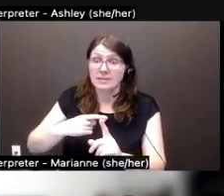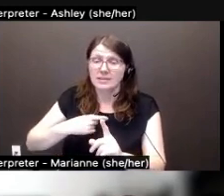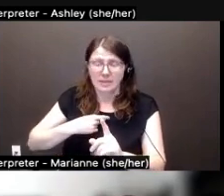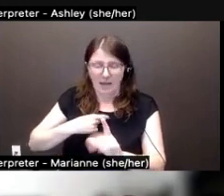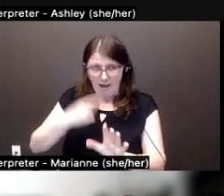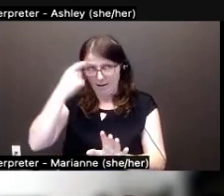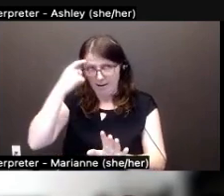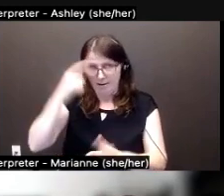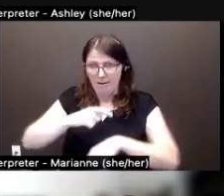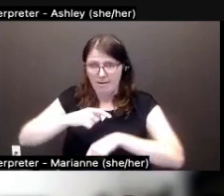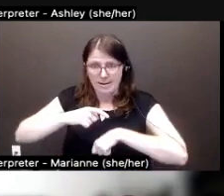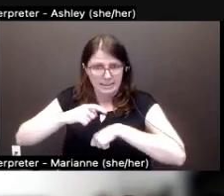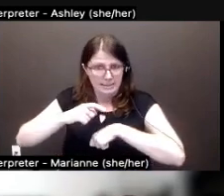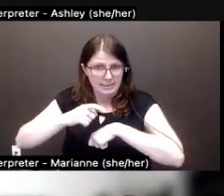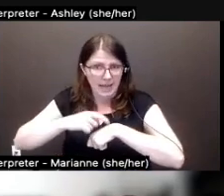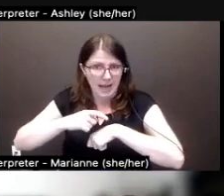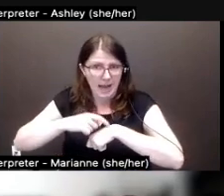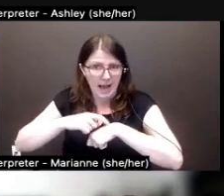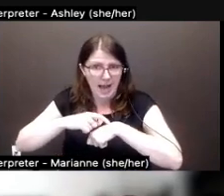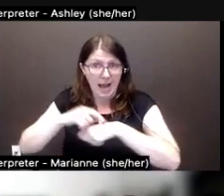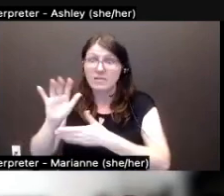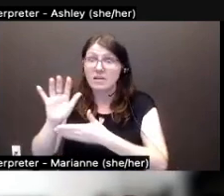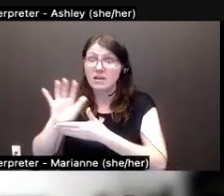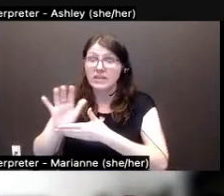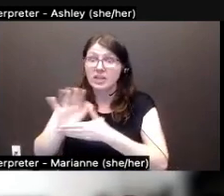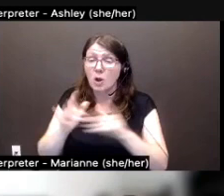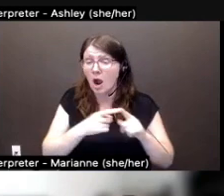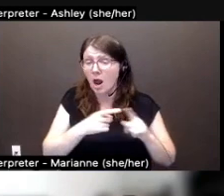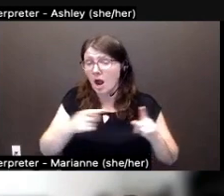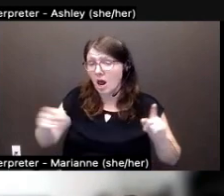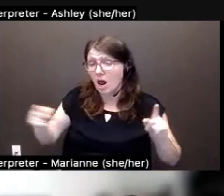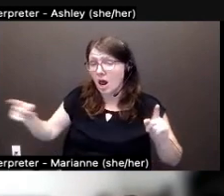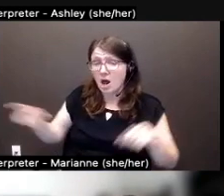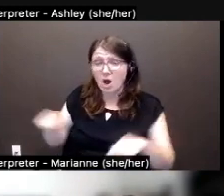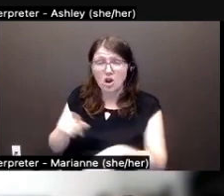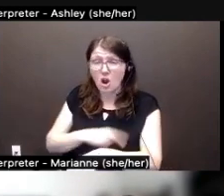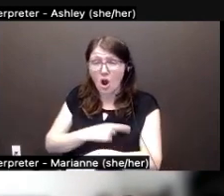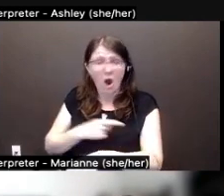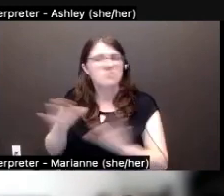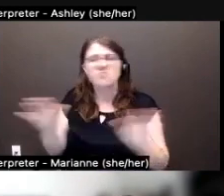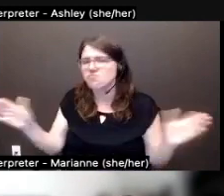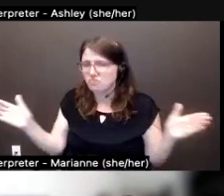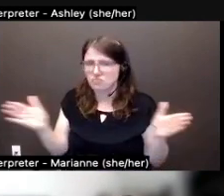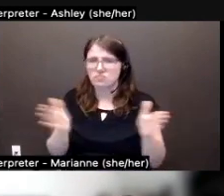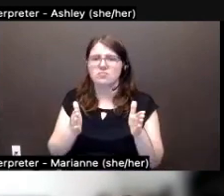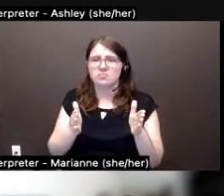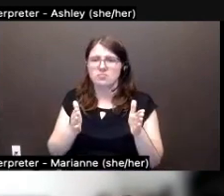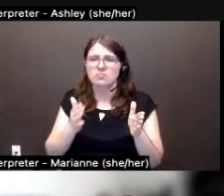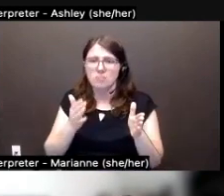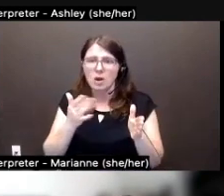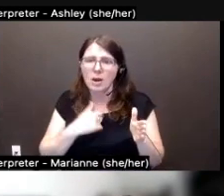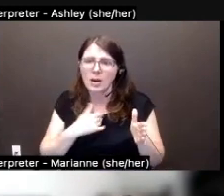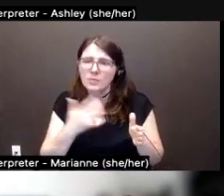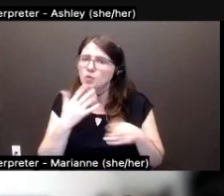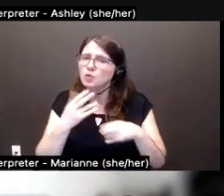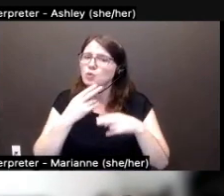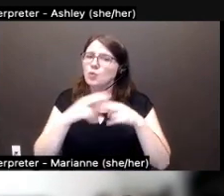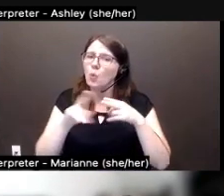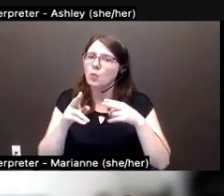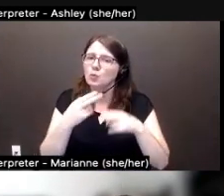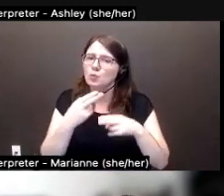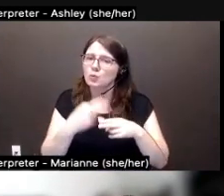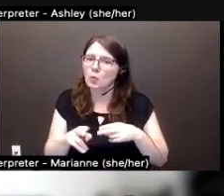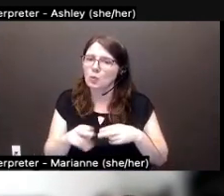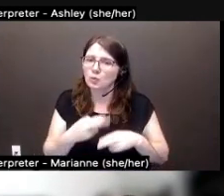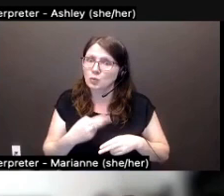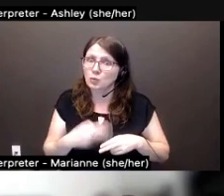about making short videos. So having created the PowerPoint, the slide